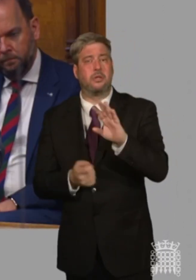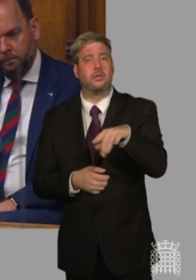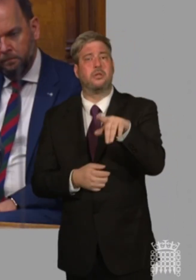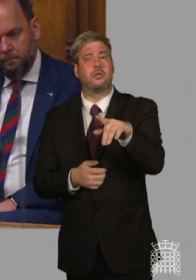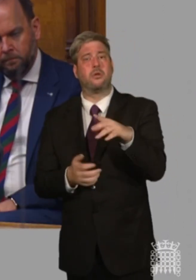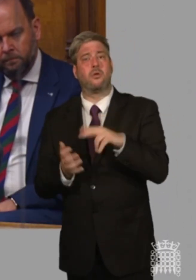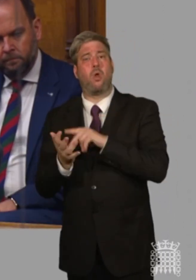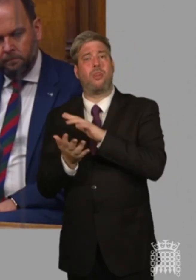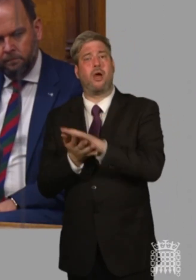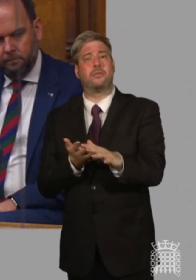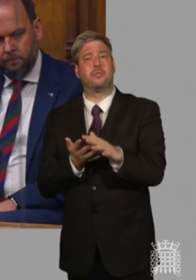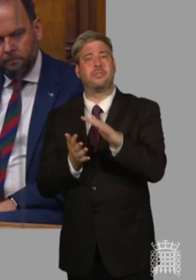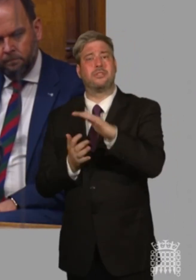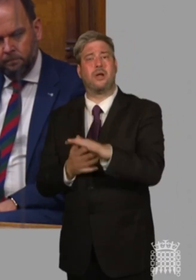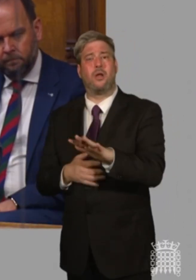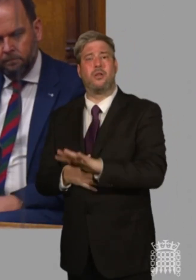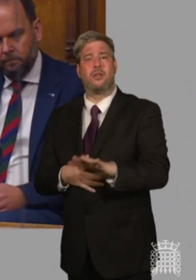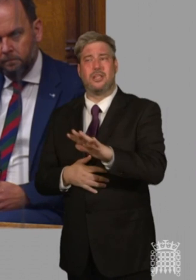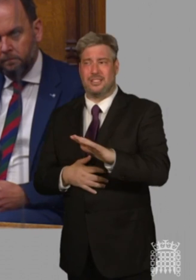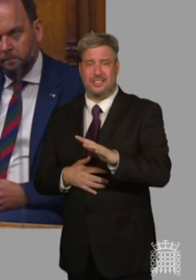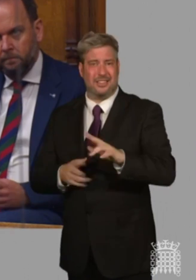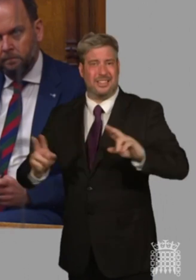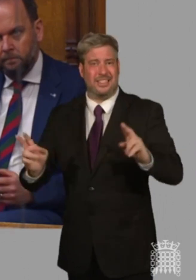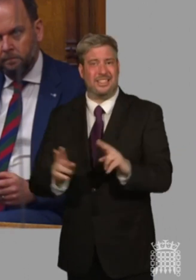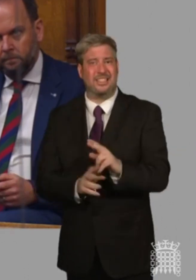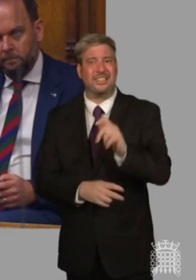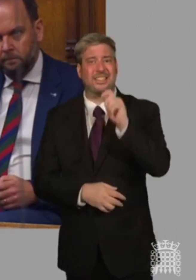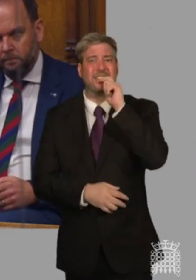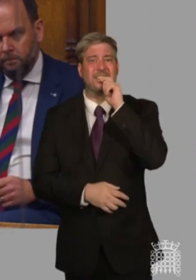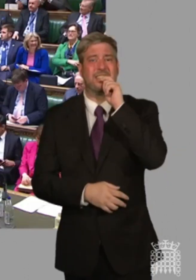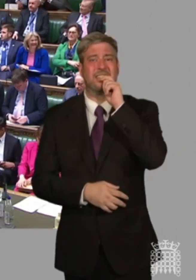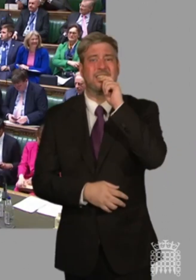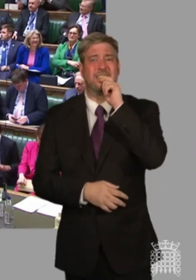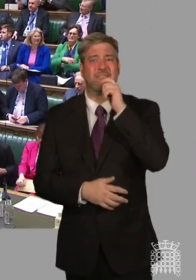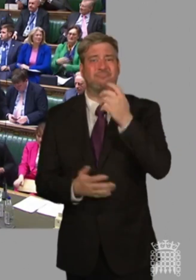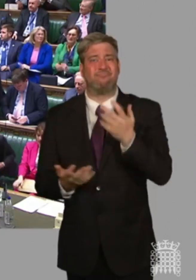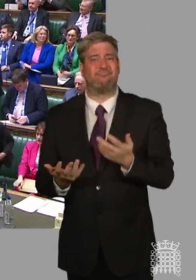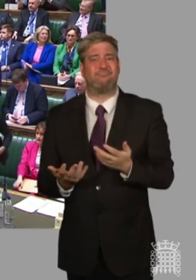Prime Minister guarantee my residents improvements within months and not years?